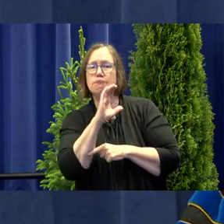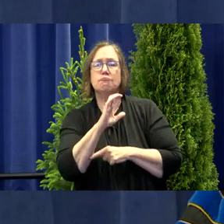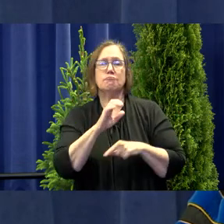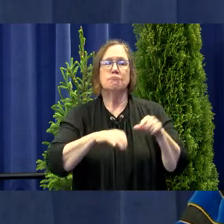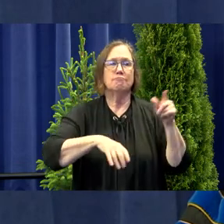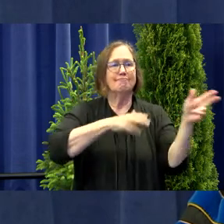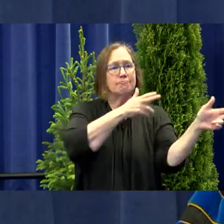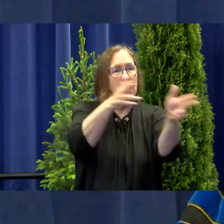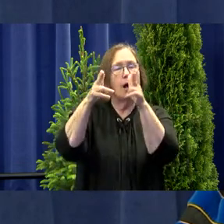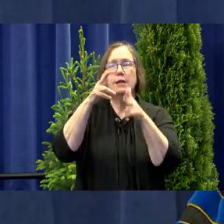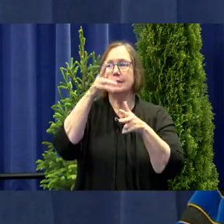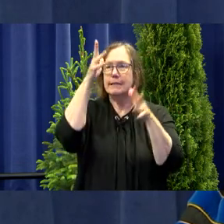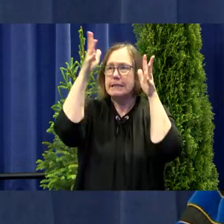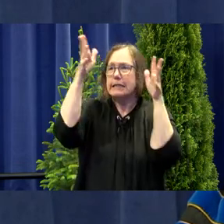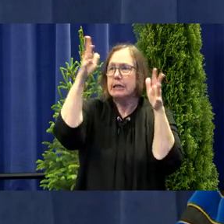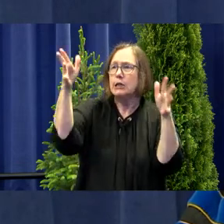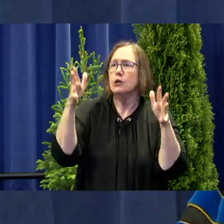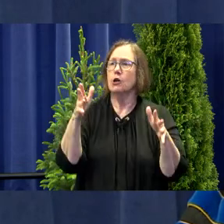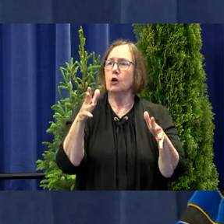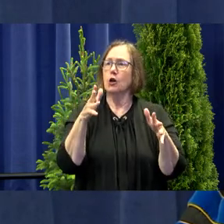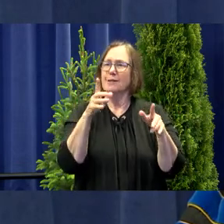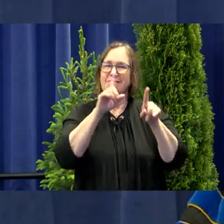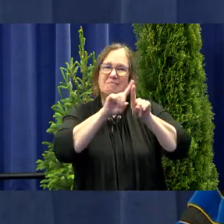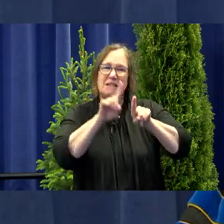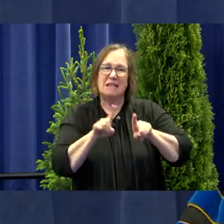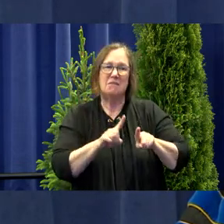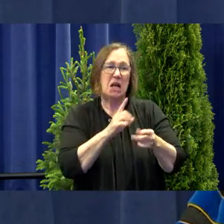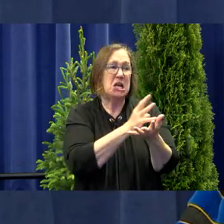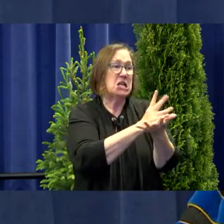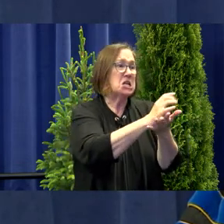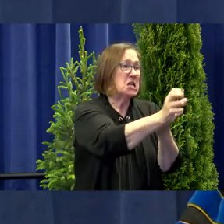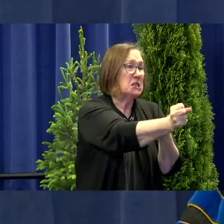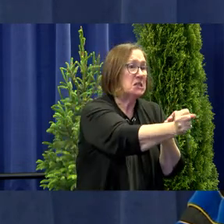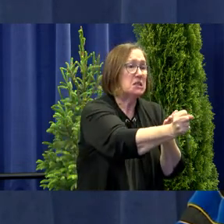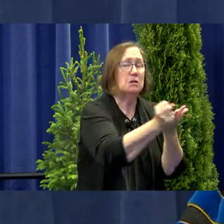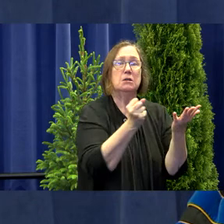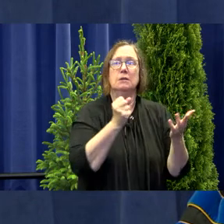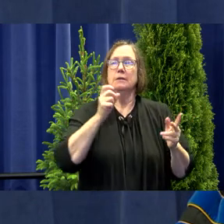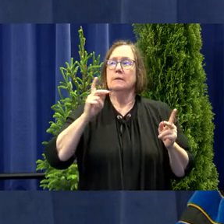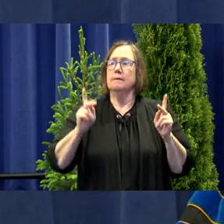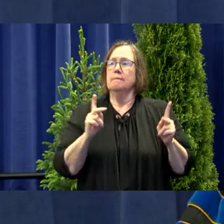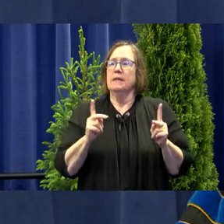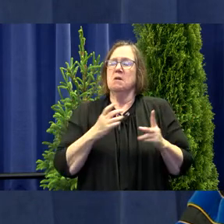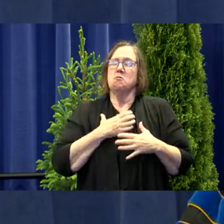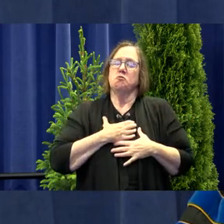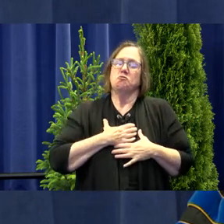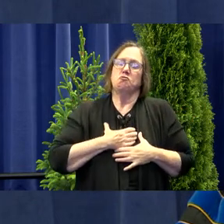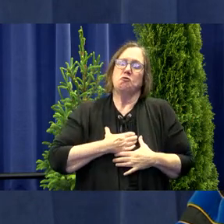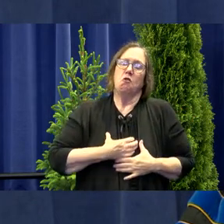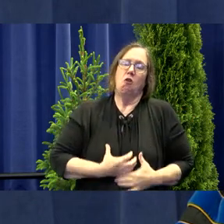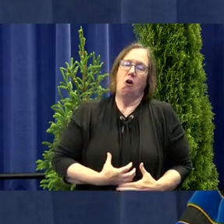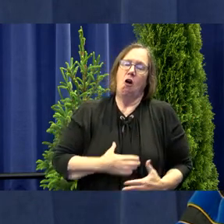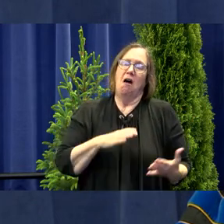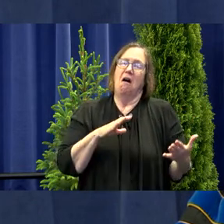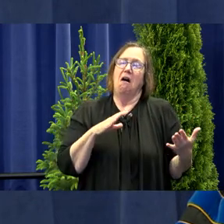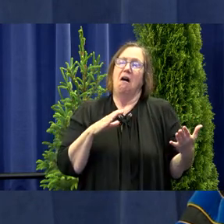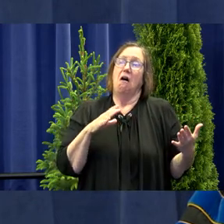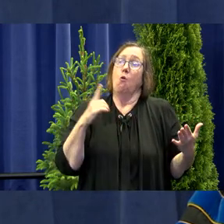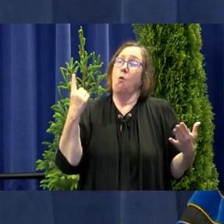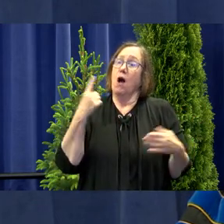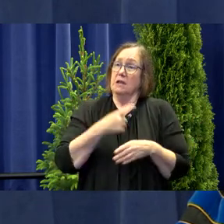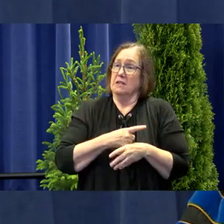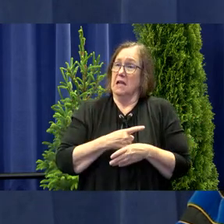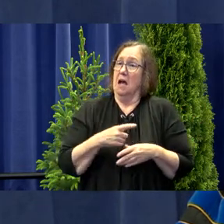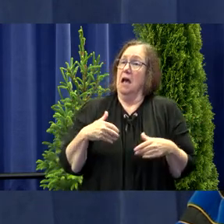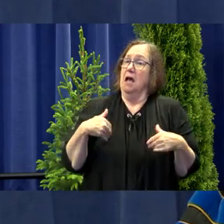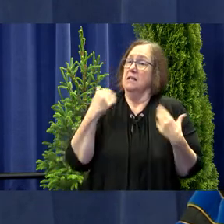and other small game. And when these were all gone or driven away, the people began to starve. One day, a young married